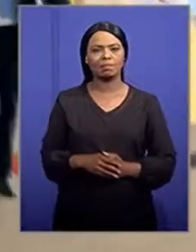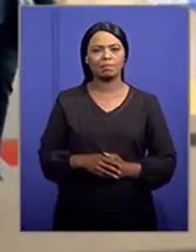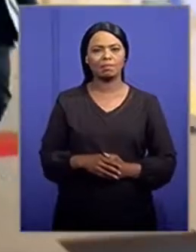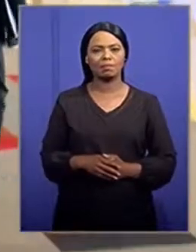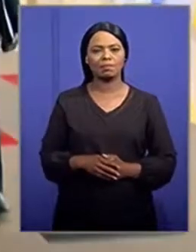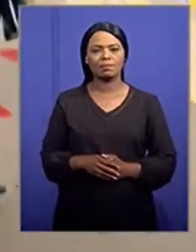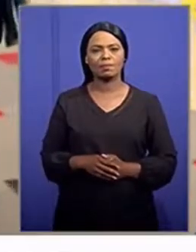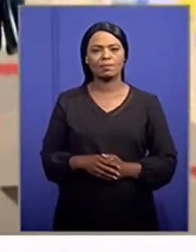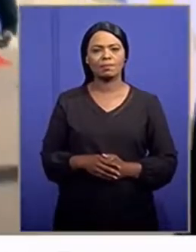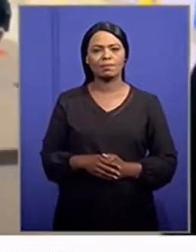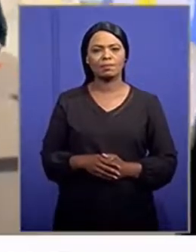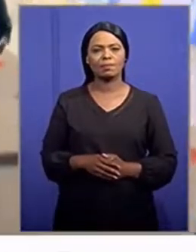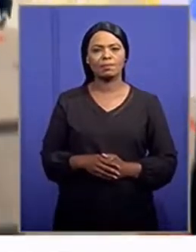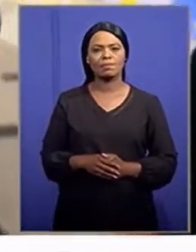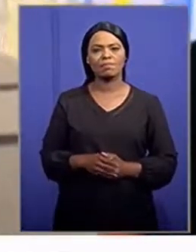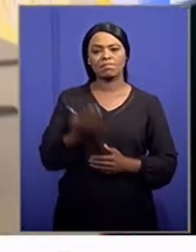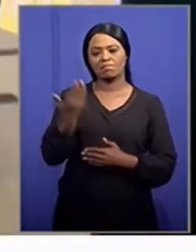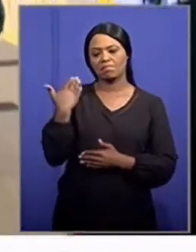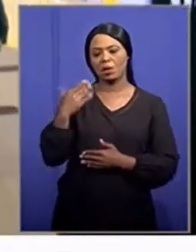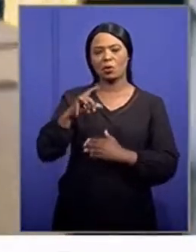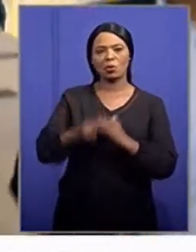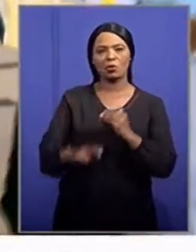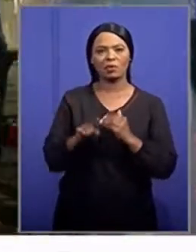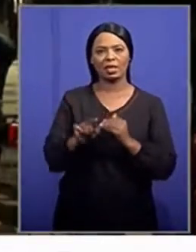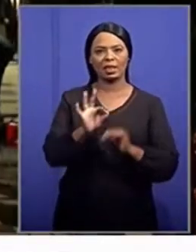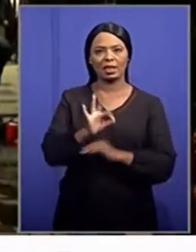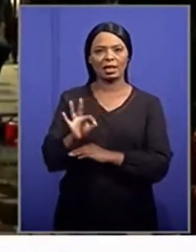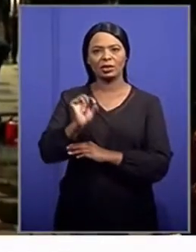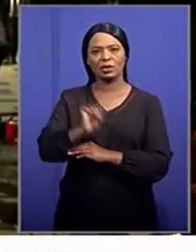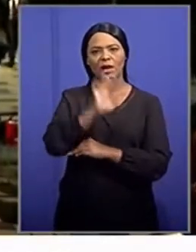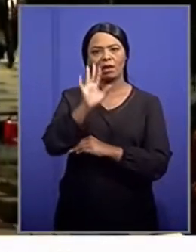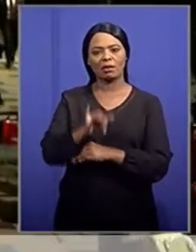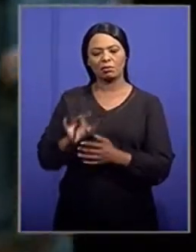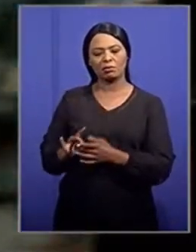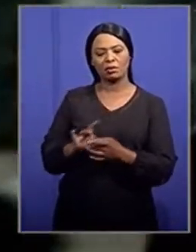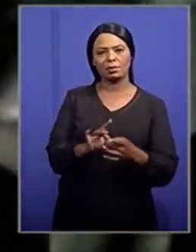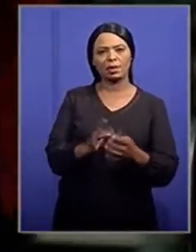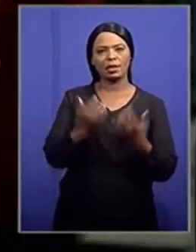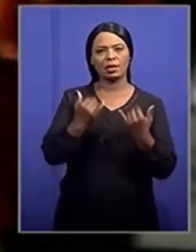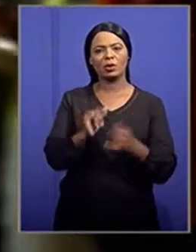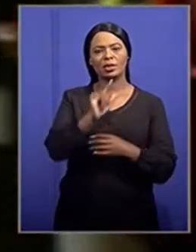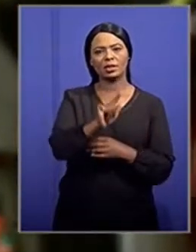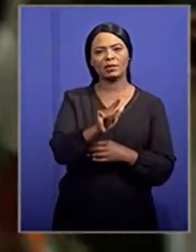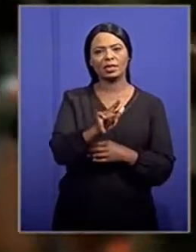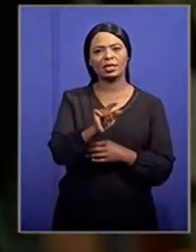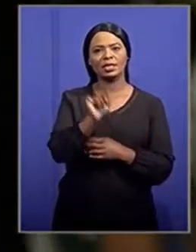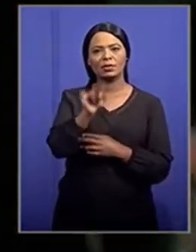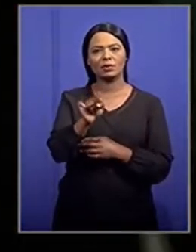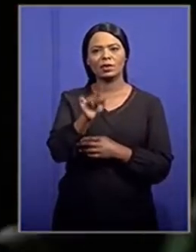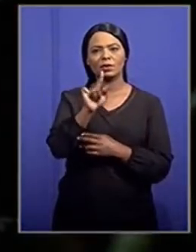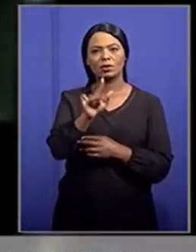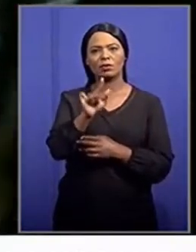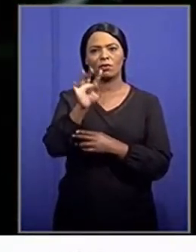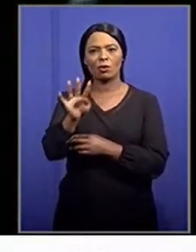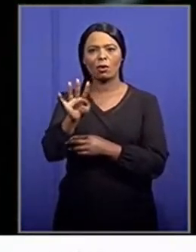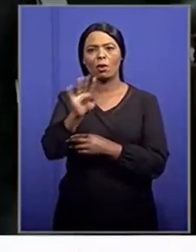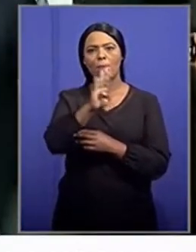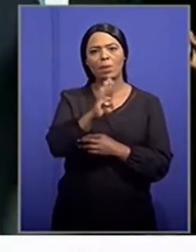Dibukeng tse tharo tse fetileng, Afrika Borwa e fumane boitlamo ba matsete a boleng ba 774 billion